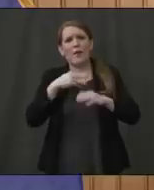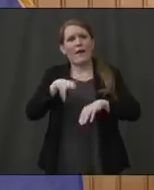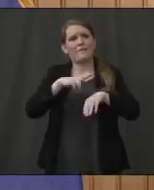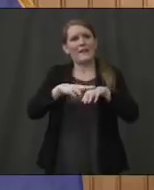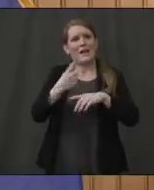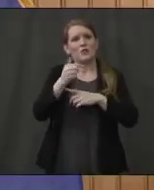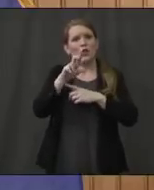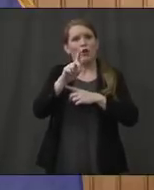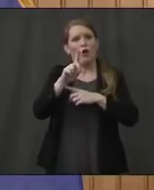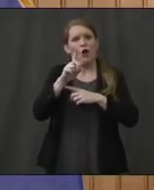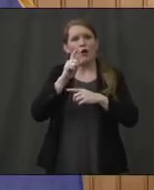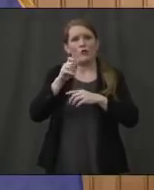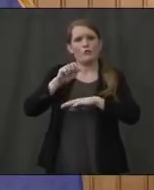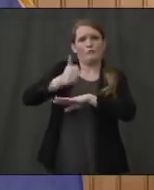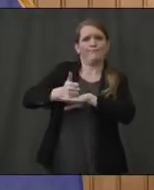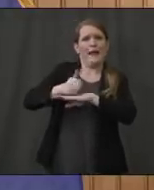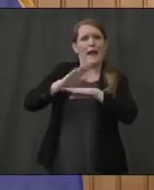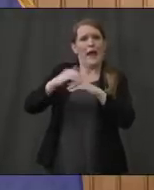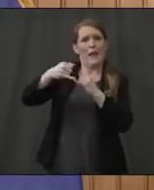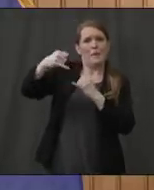to what she's decided to do in her state.